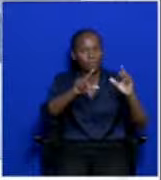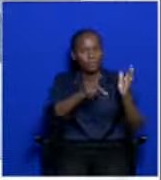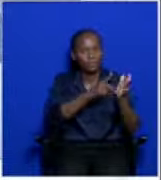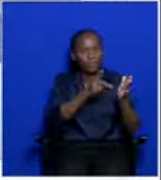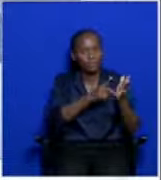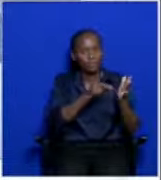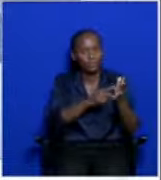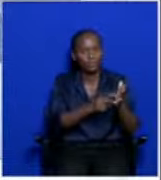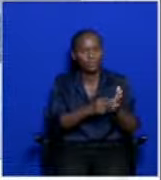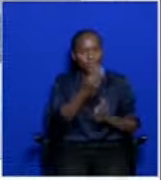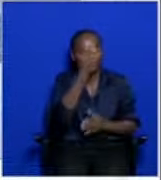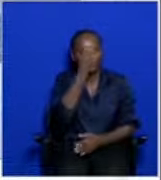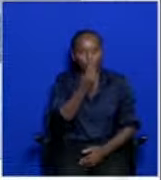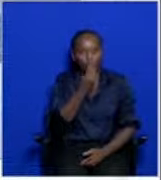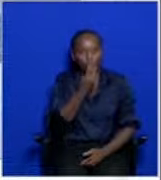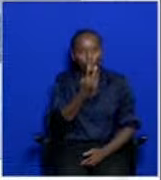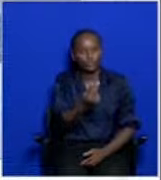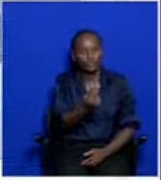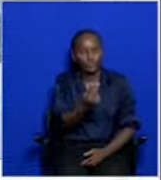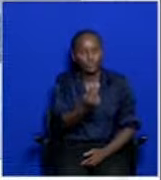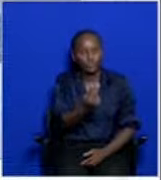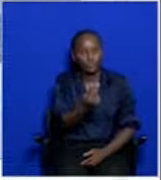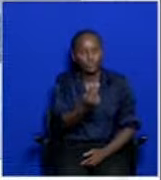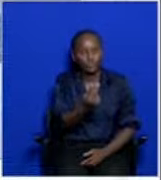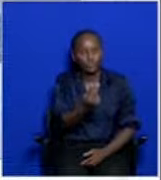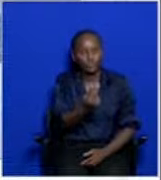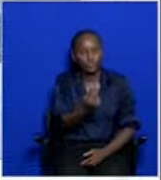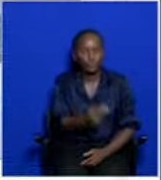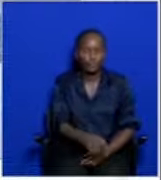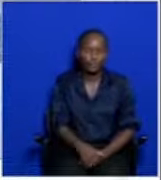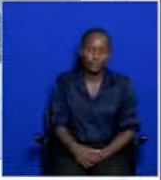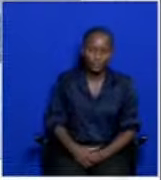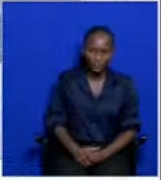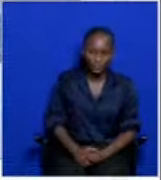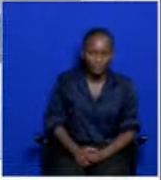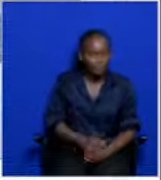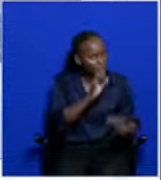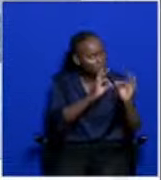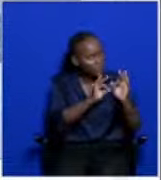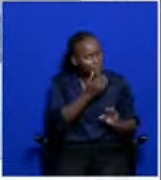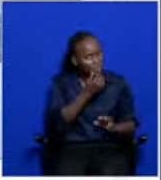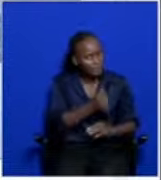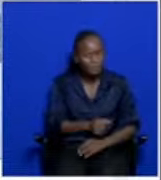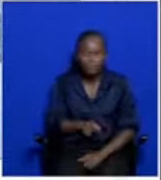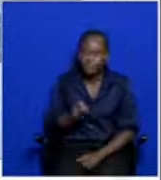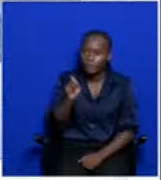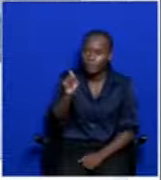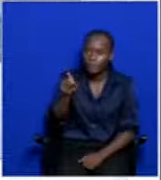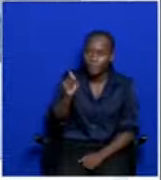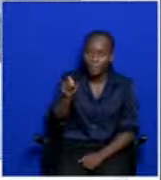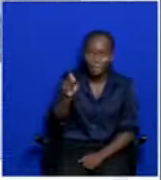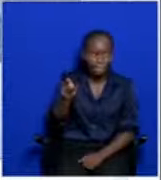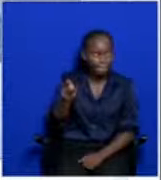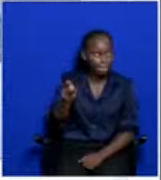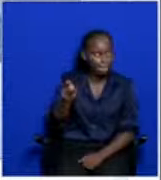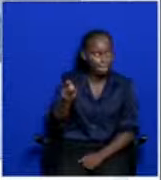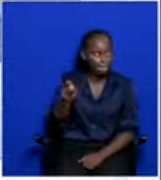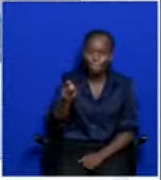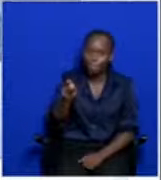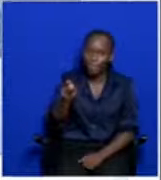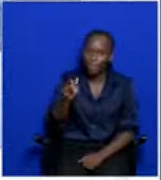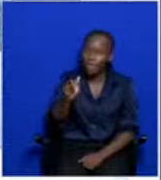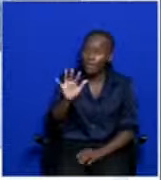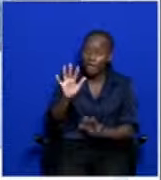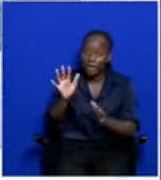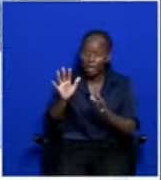these 2 photographs? These photographs now, they are finished with what they were doing. They are going out